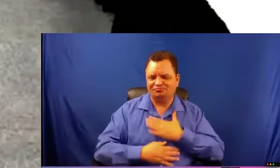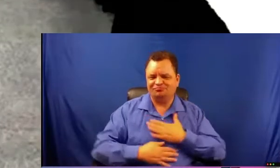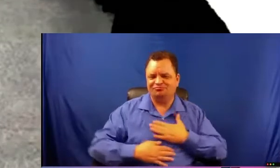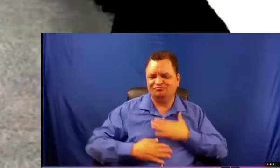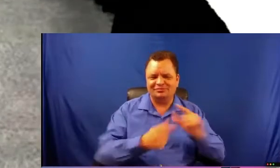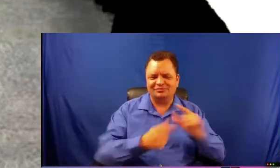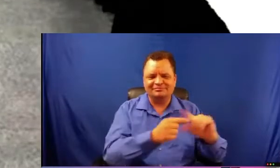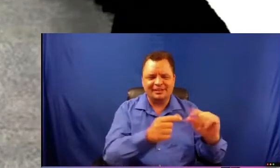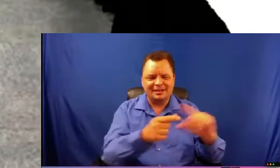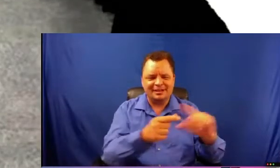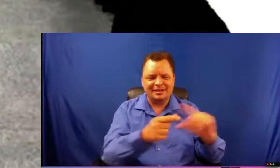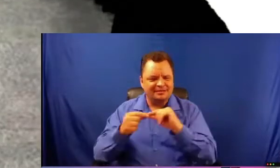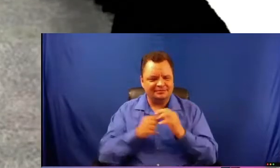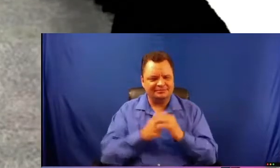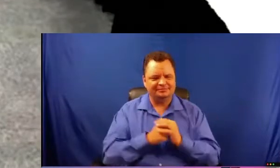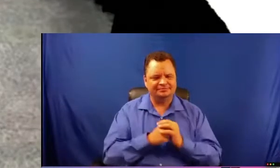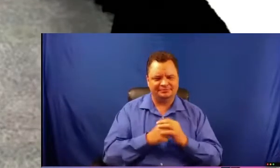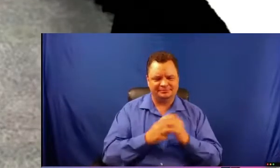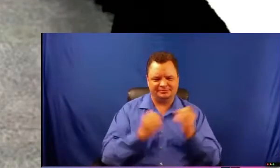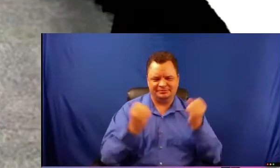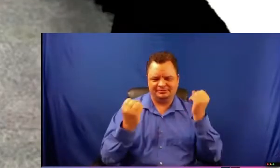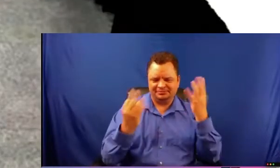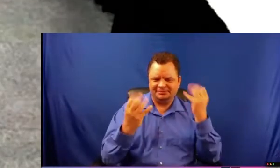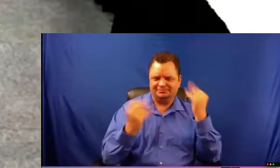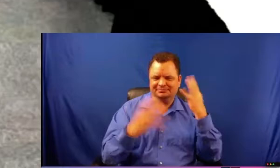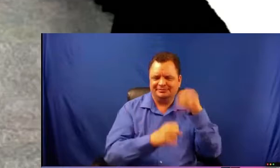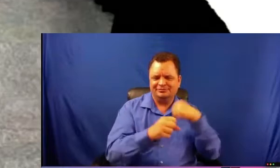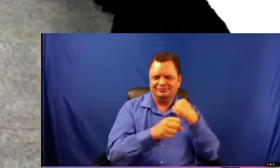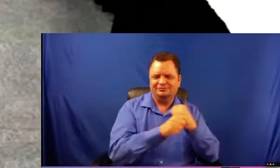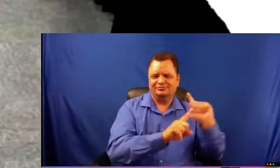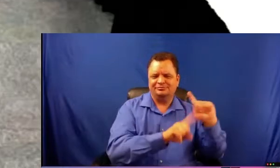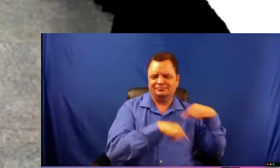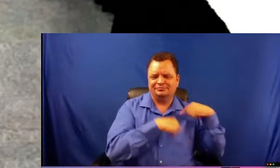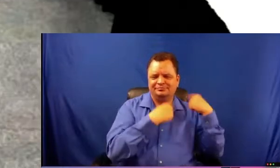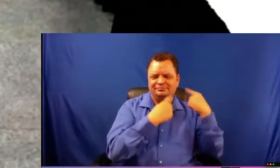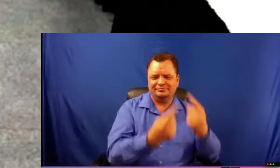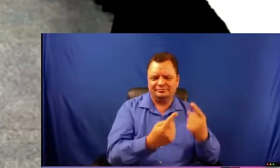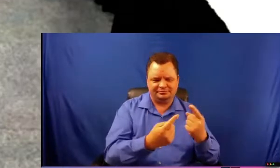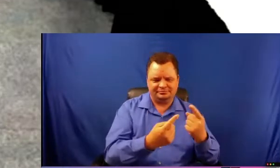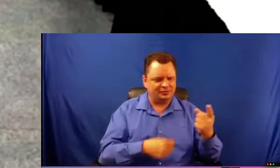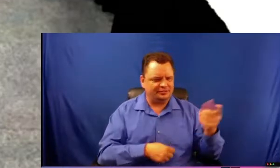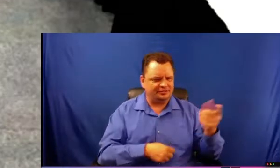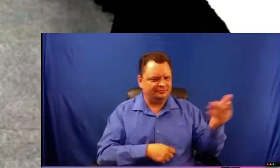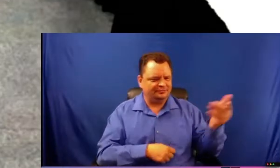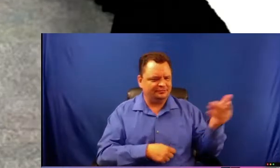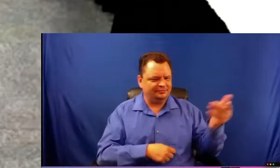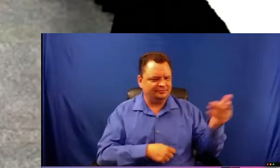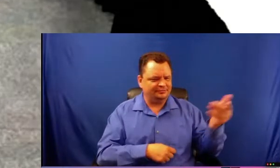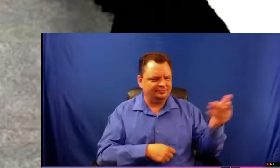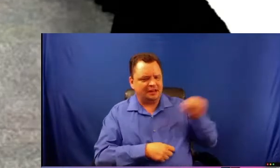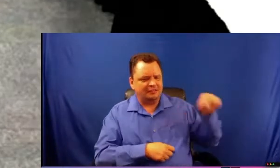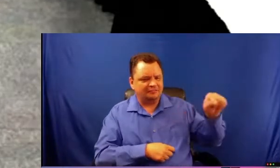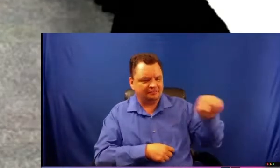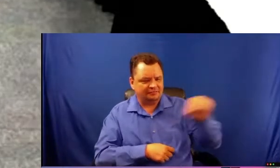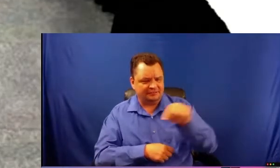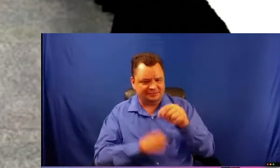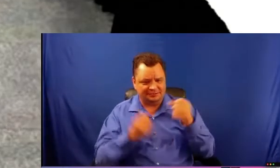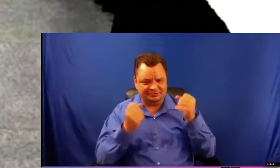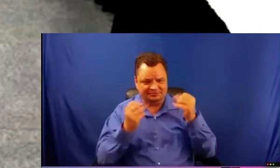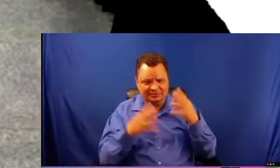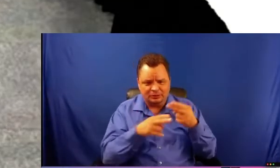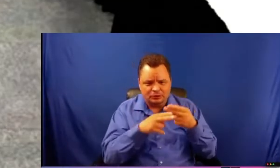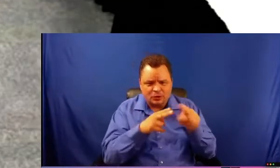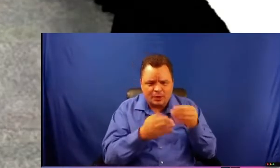to hire staff, which with a lot of these short fuse grants does not. So